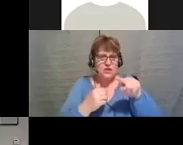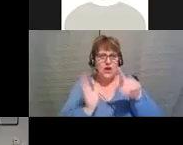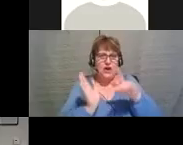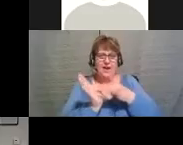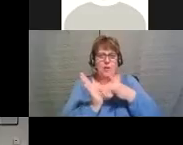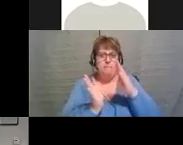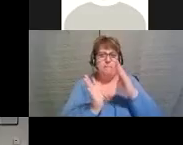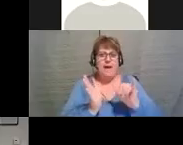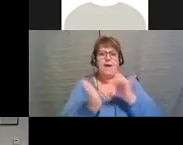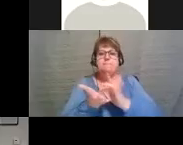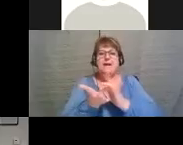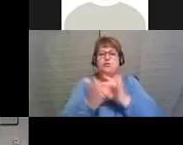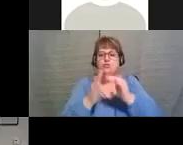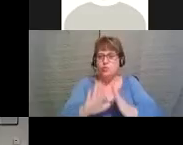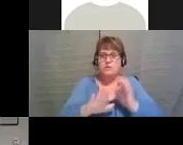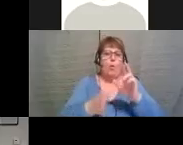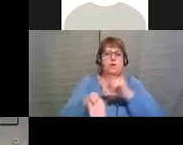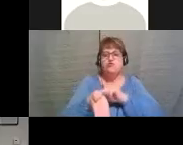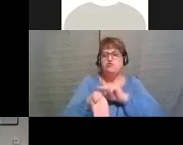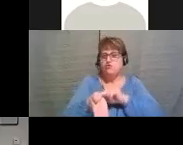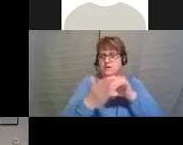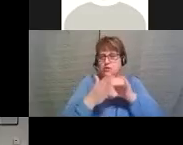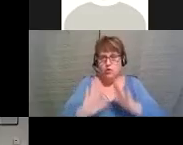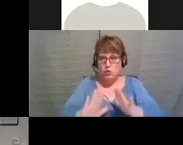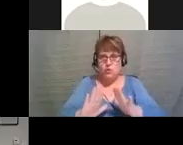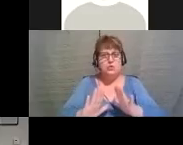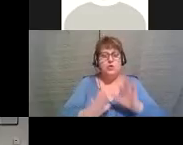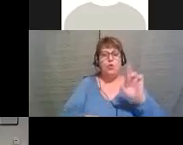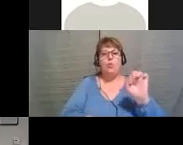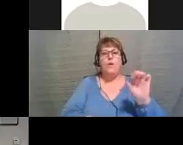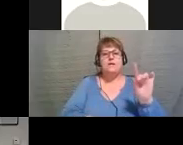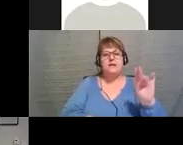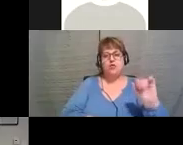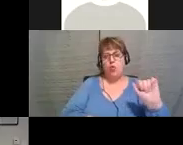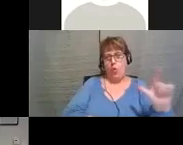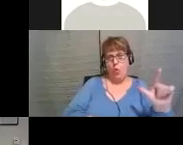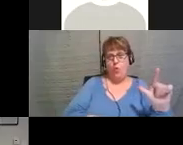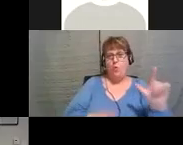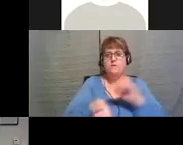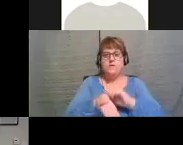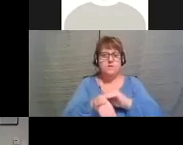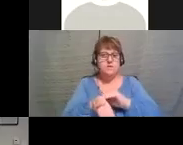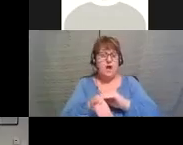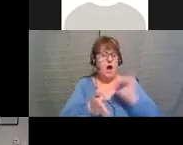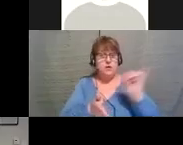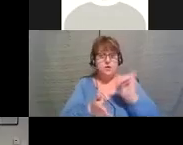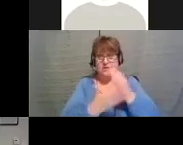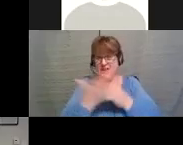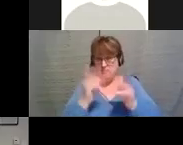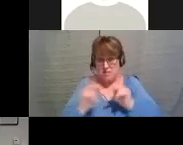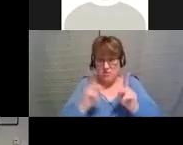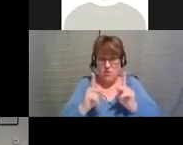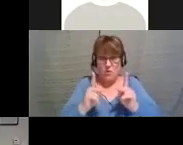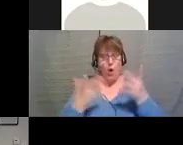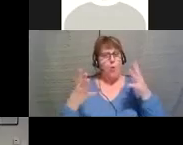medical students or nursing students, resident physicians. And then we have people who are already in practice who say, I'm really interested